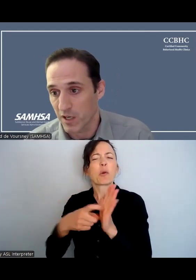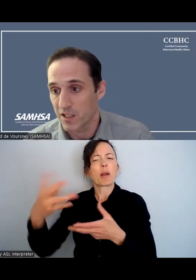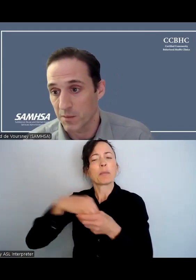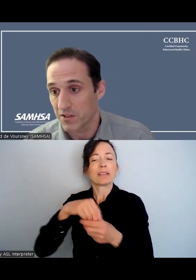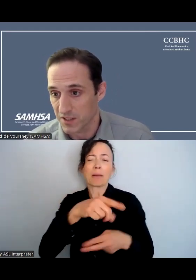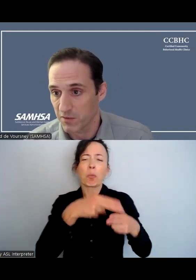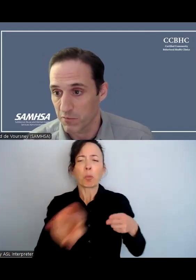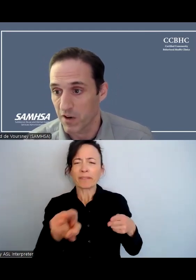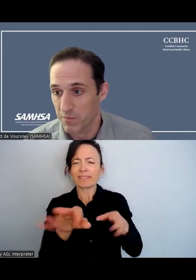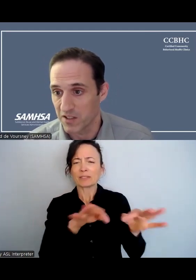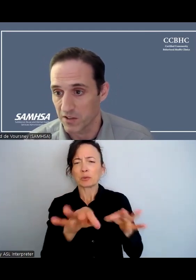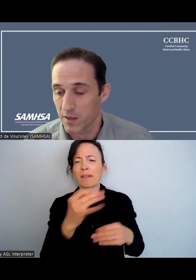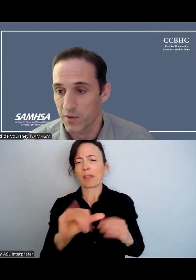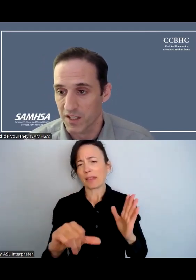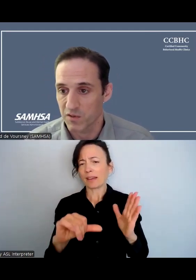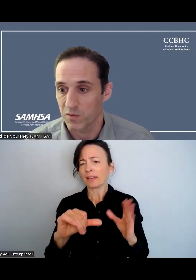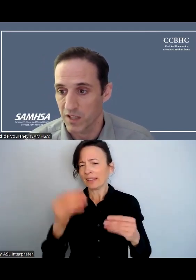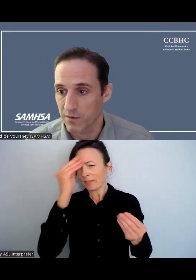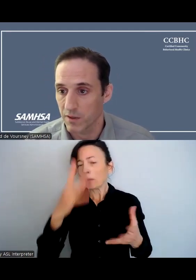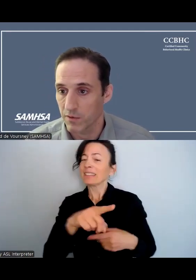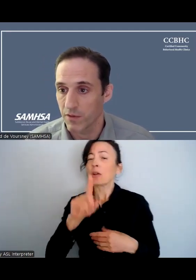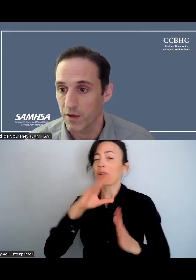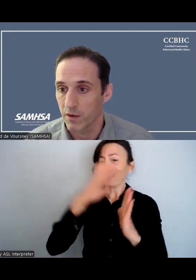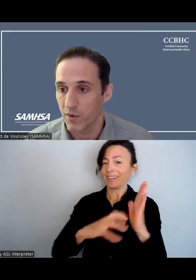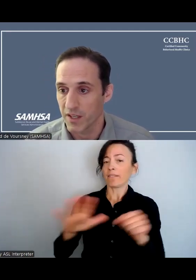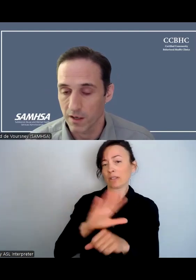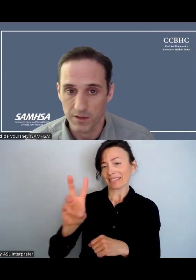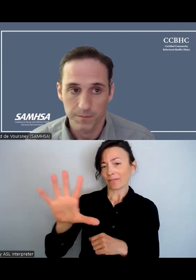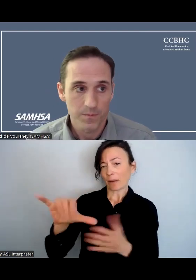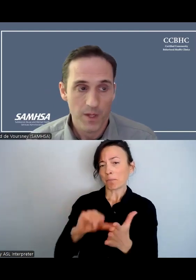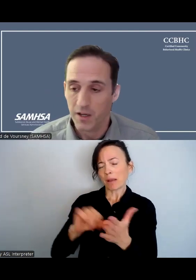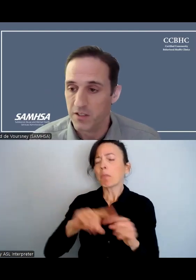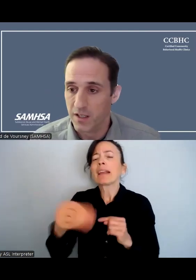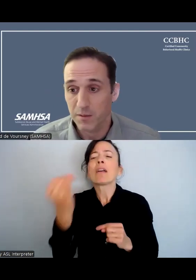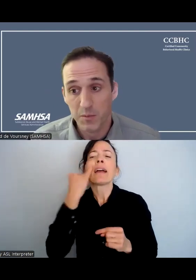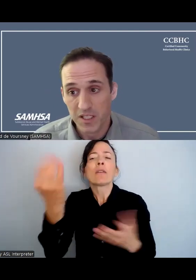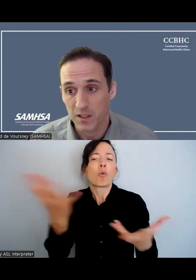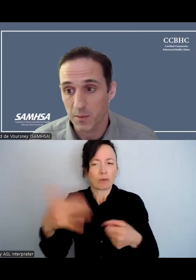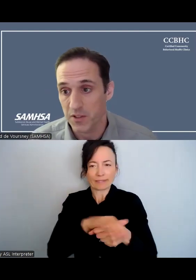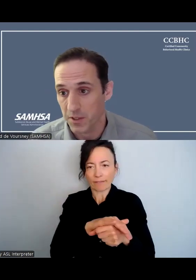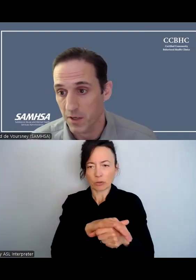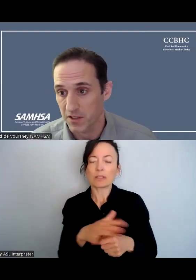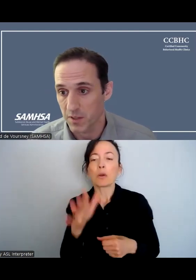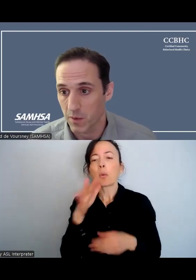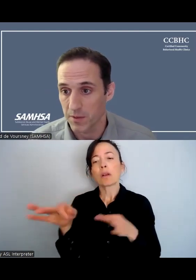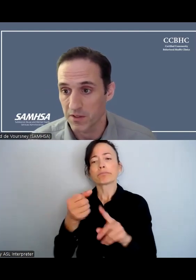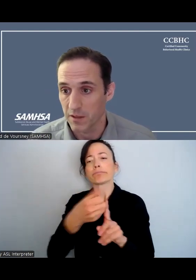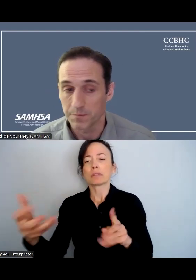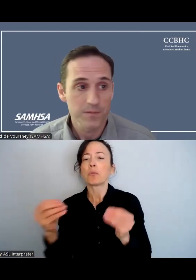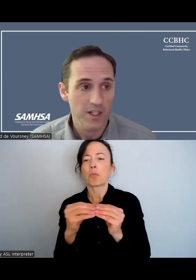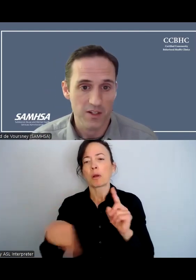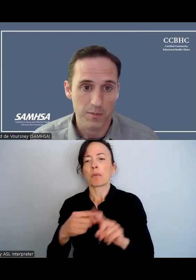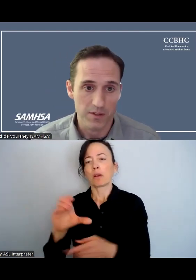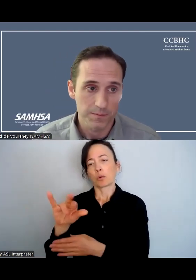criteria. The full criteria about 65 pages long, but that gives you a flavor of what they cover. I'm going to talk a little bit more detail about some of the crisis requirements